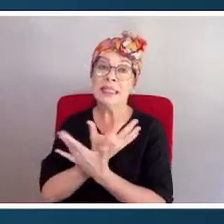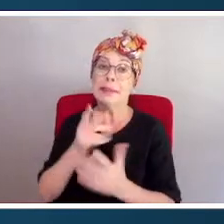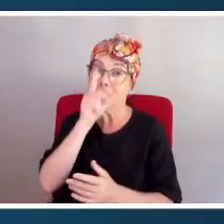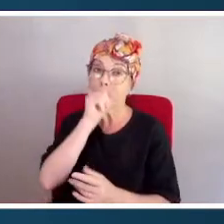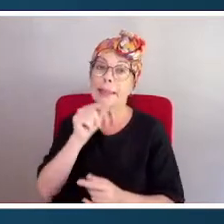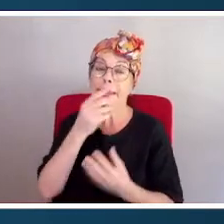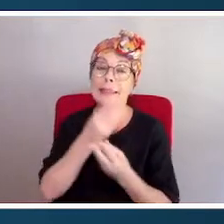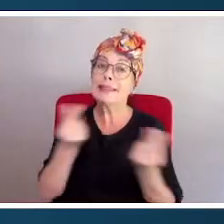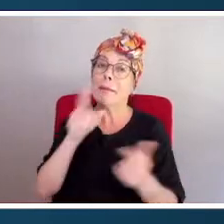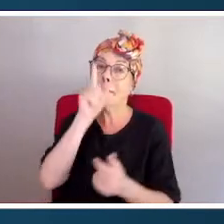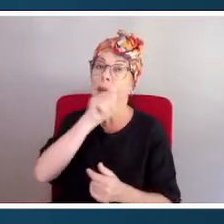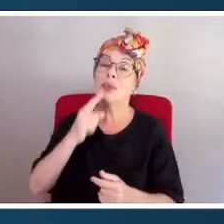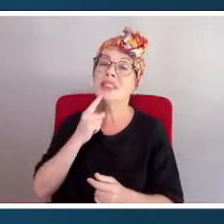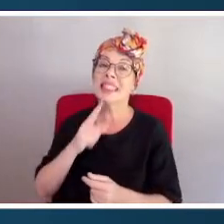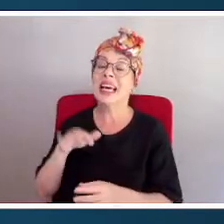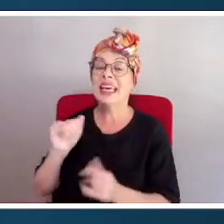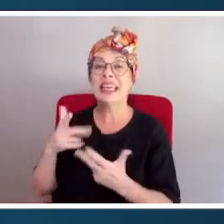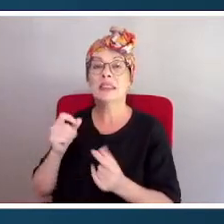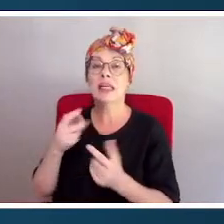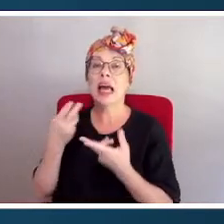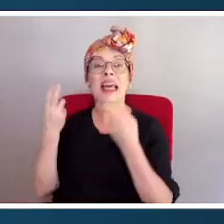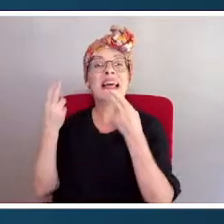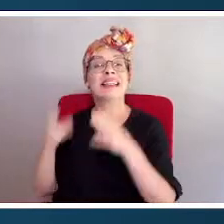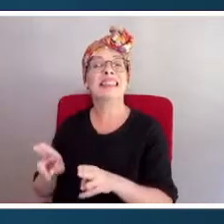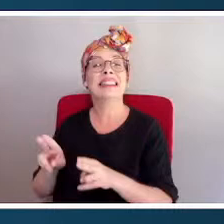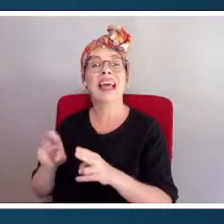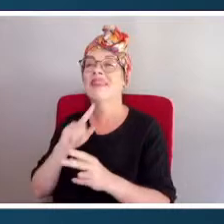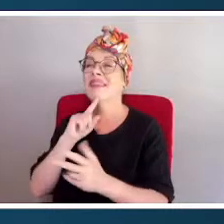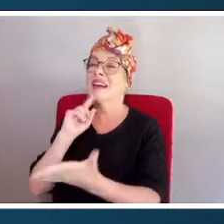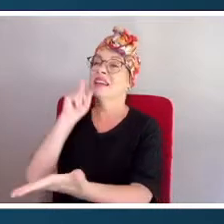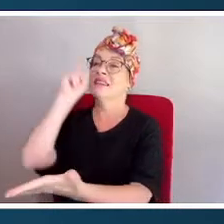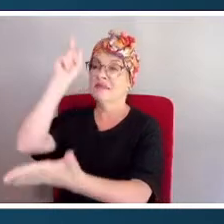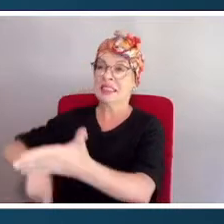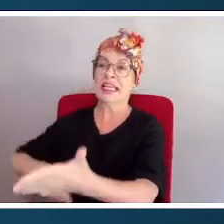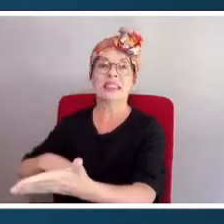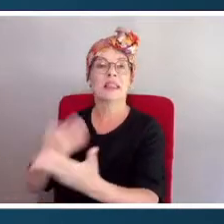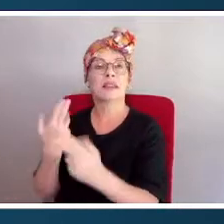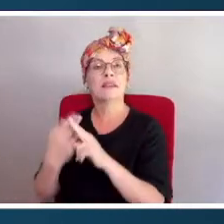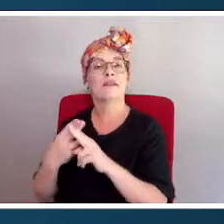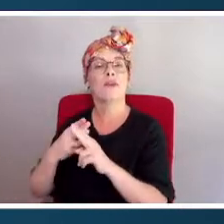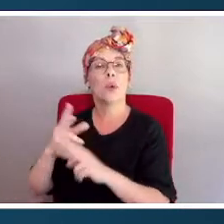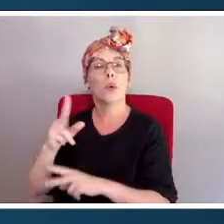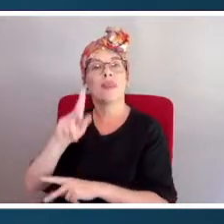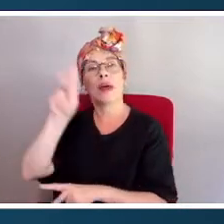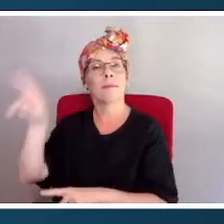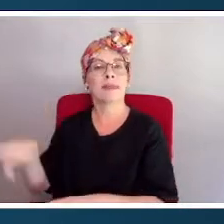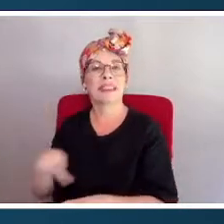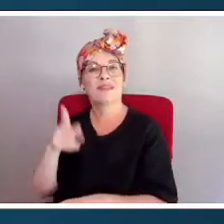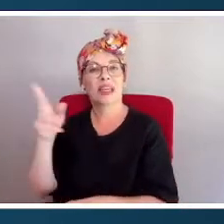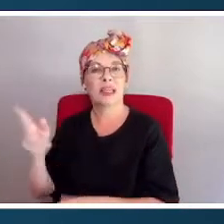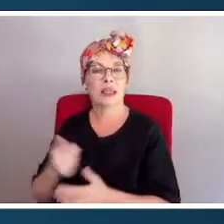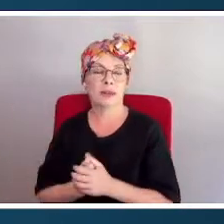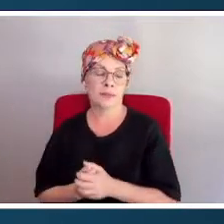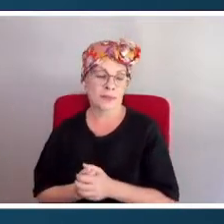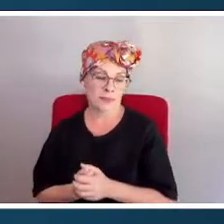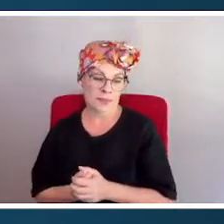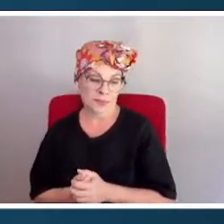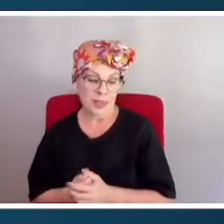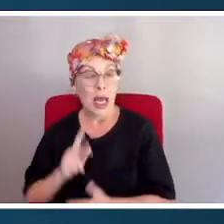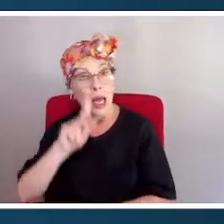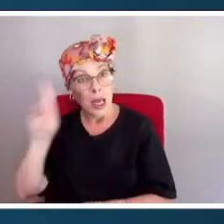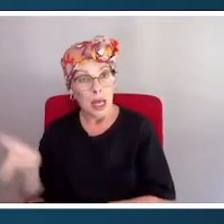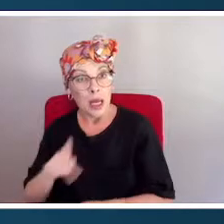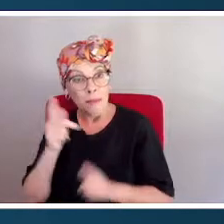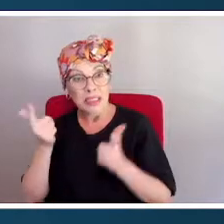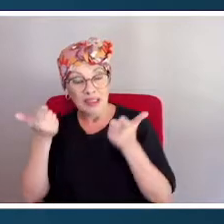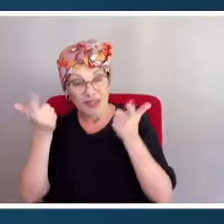is why COP28 is so crucial to us. And I know that Pacific leaders are not traveling to